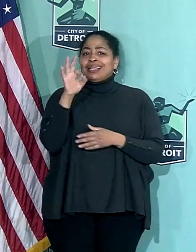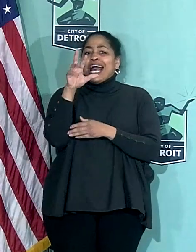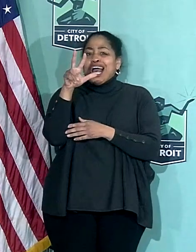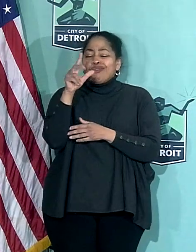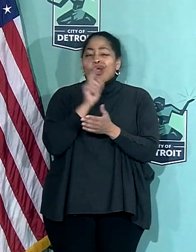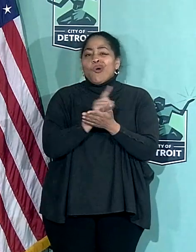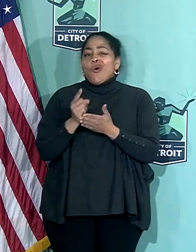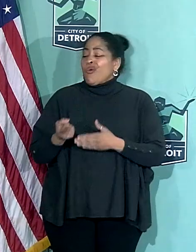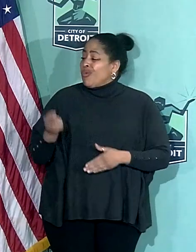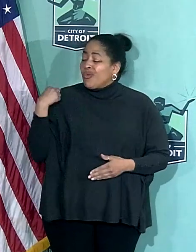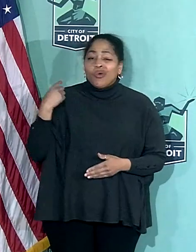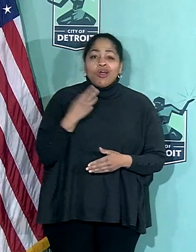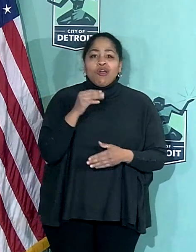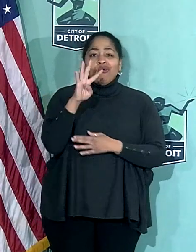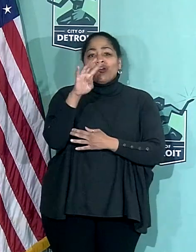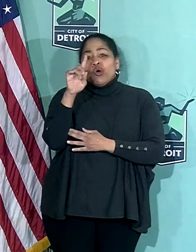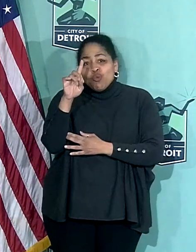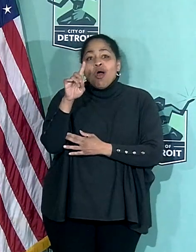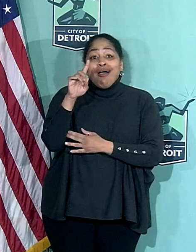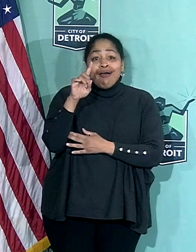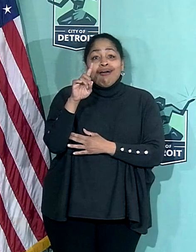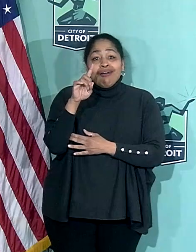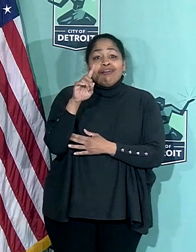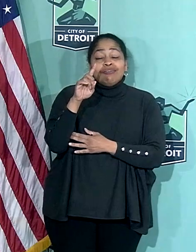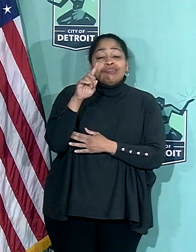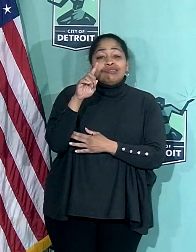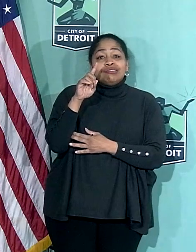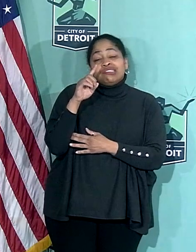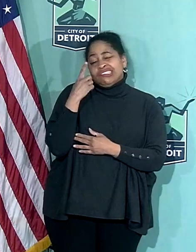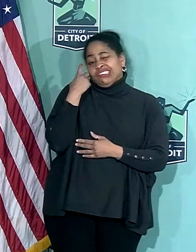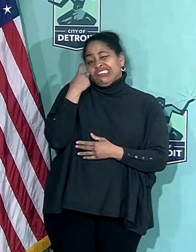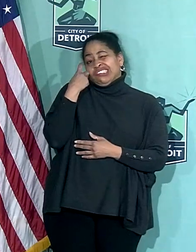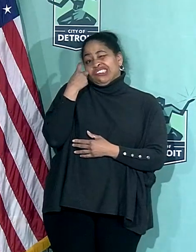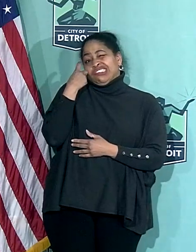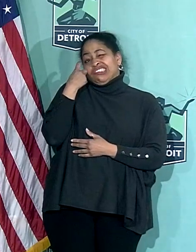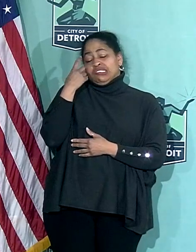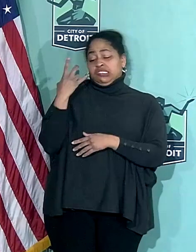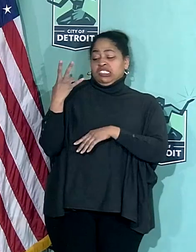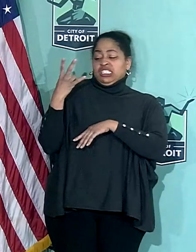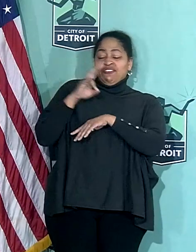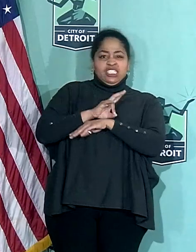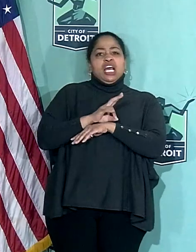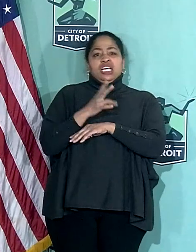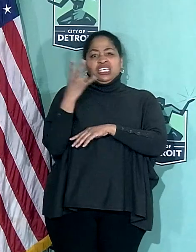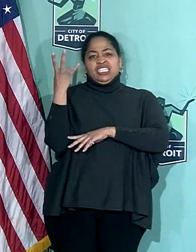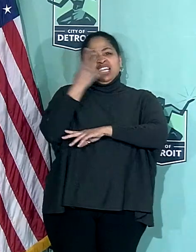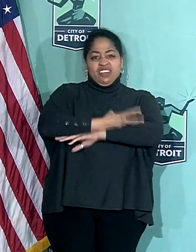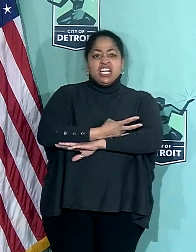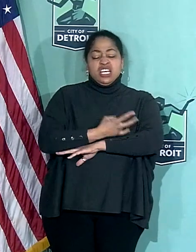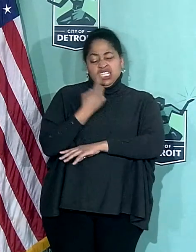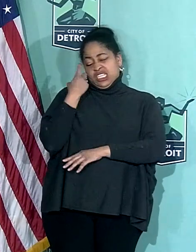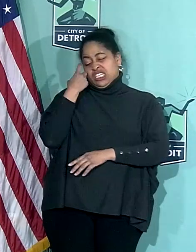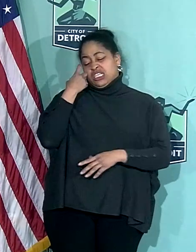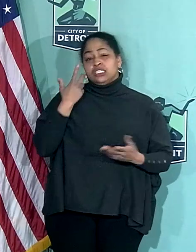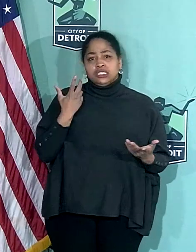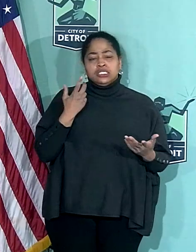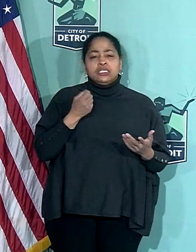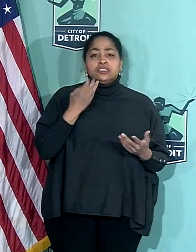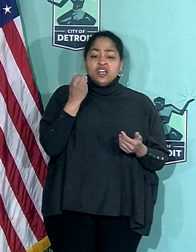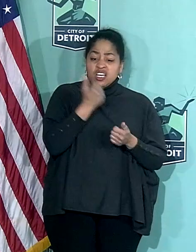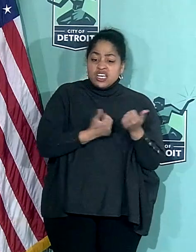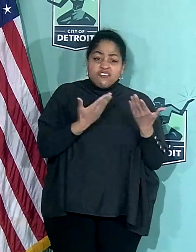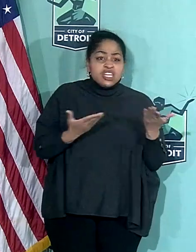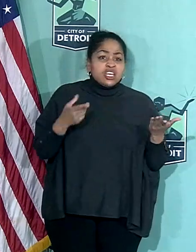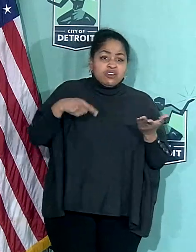ago, and 41 in the last 7 days. And so everything that everybody has done in